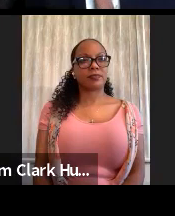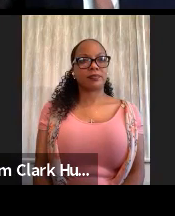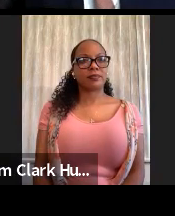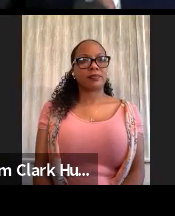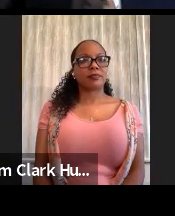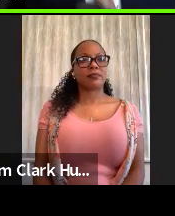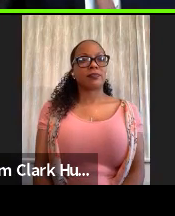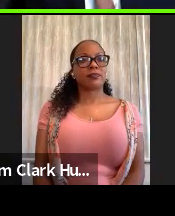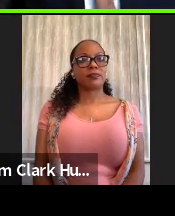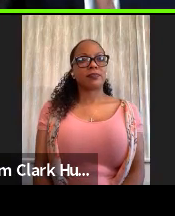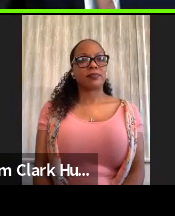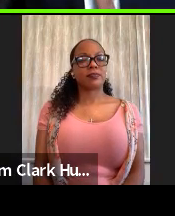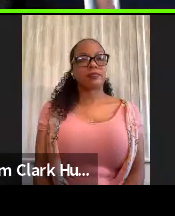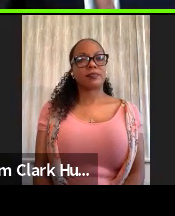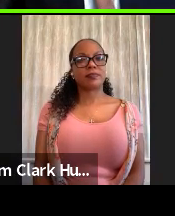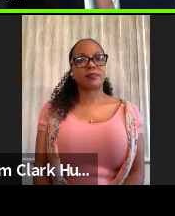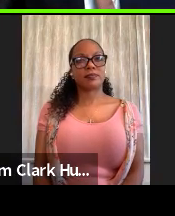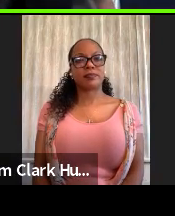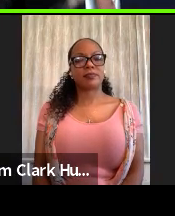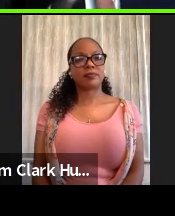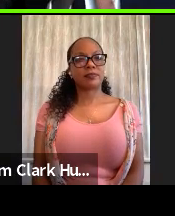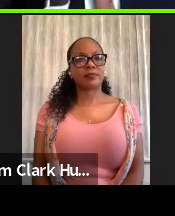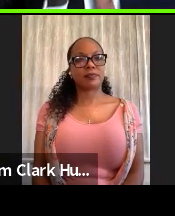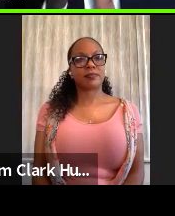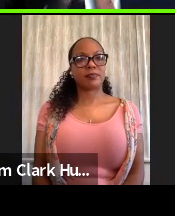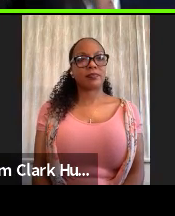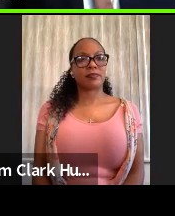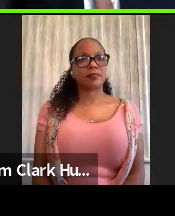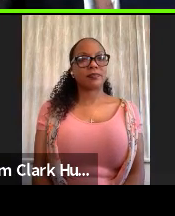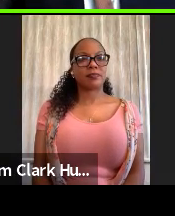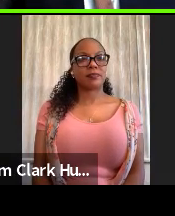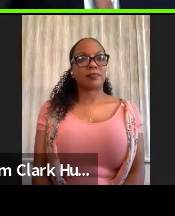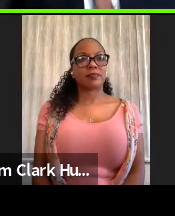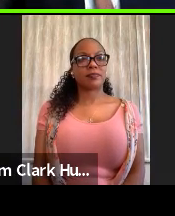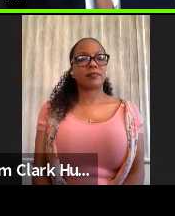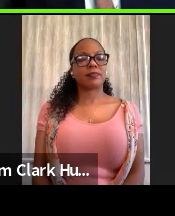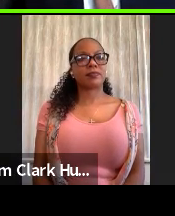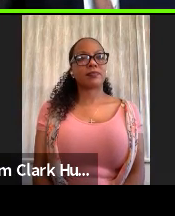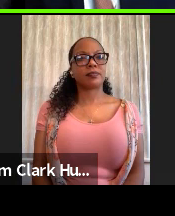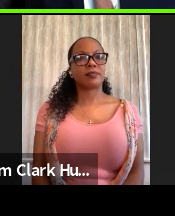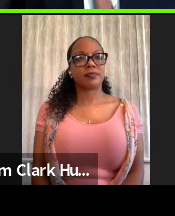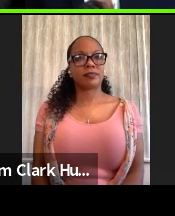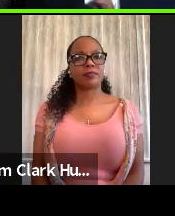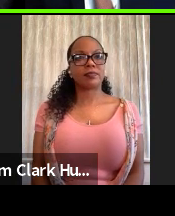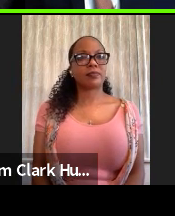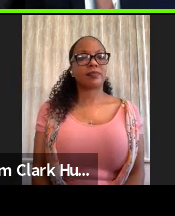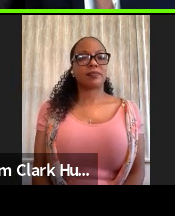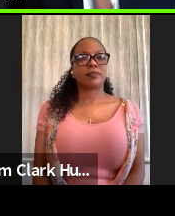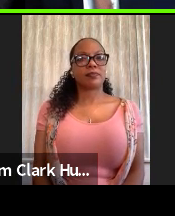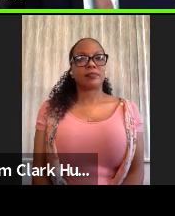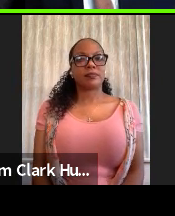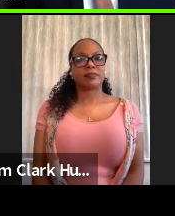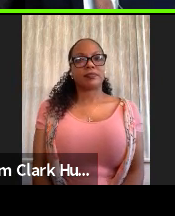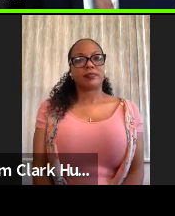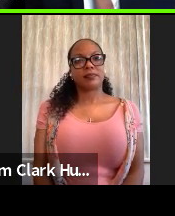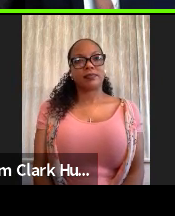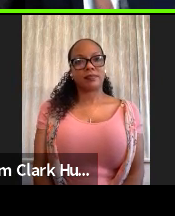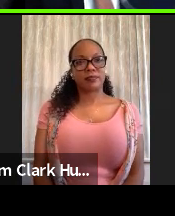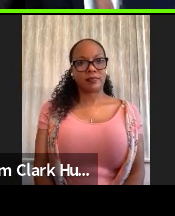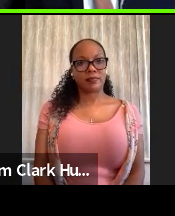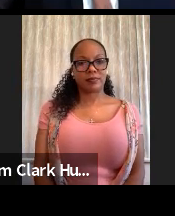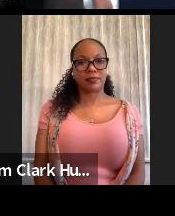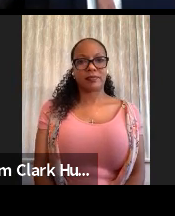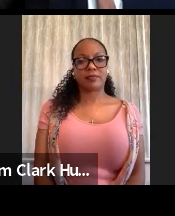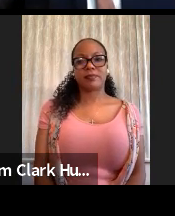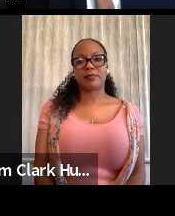also. So Alderman from the 10th, would you like to cover what's in amendment number one?